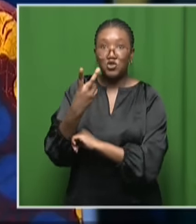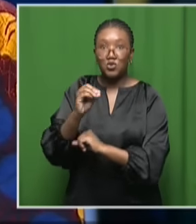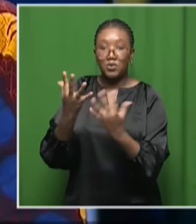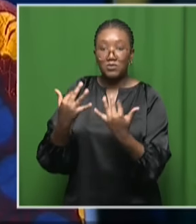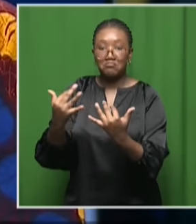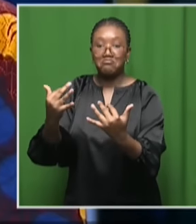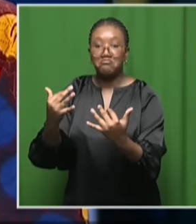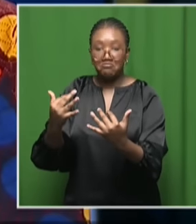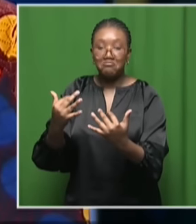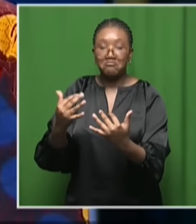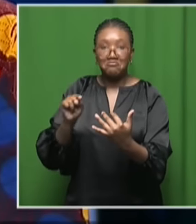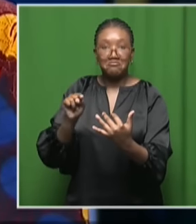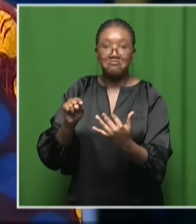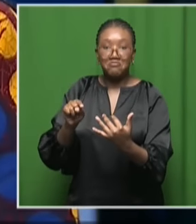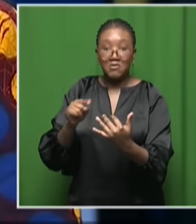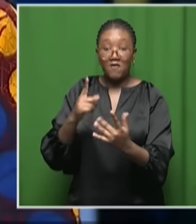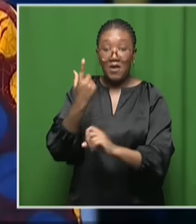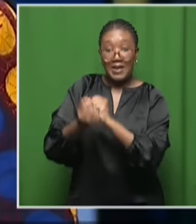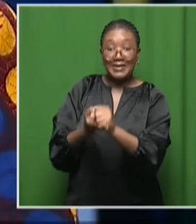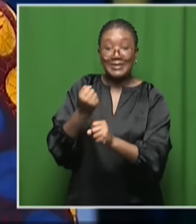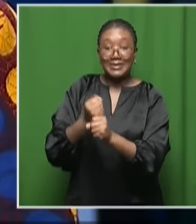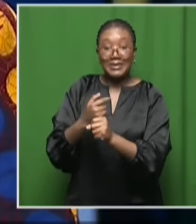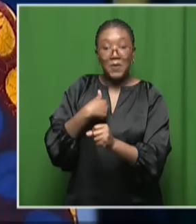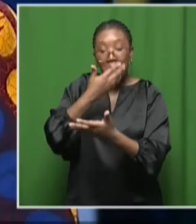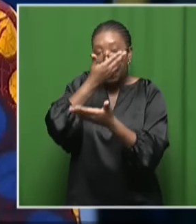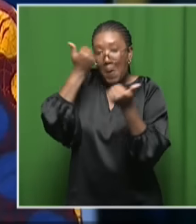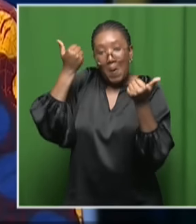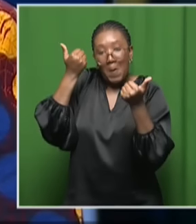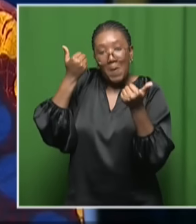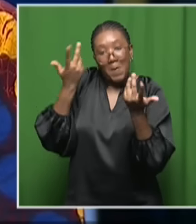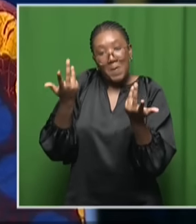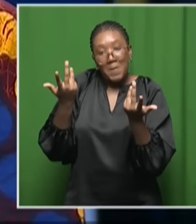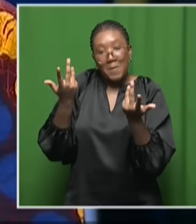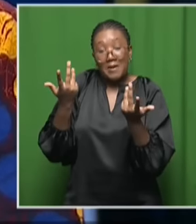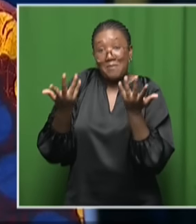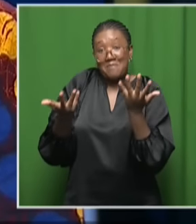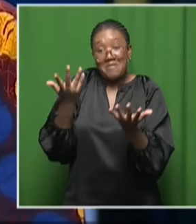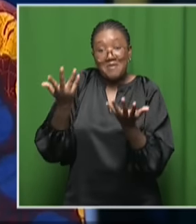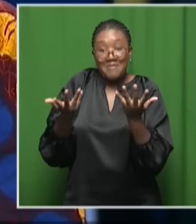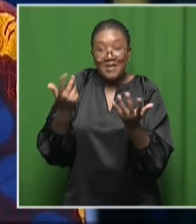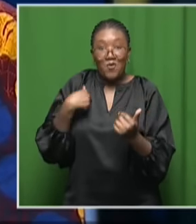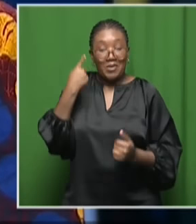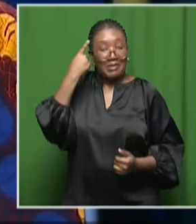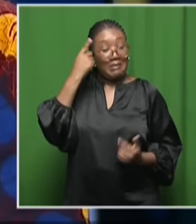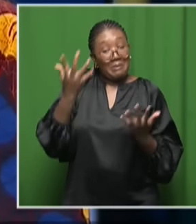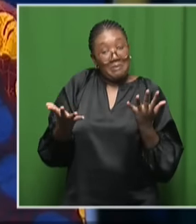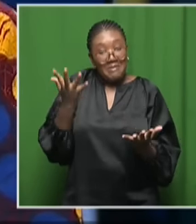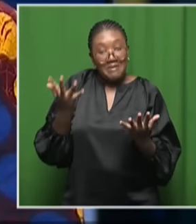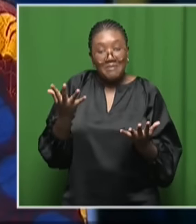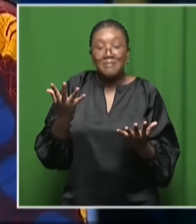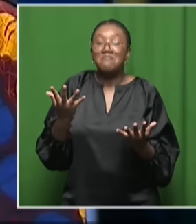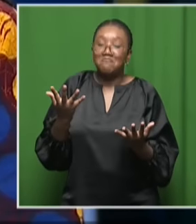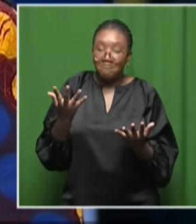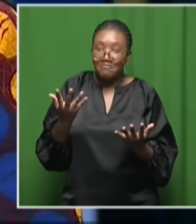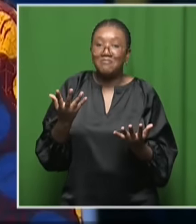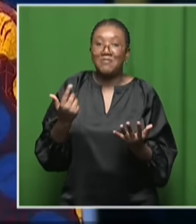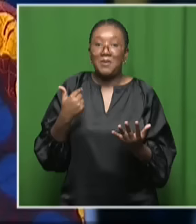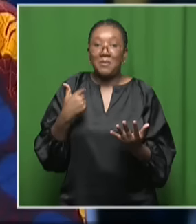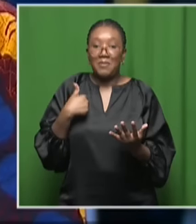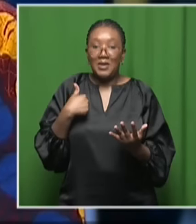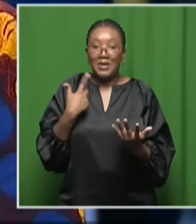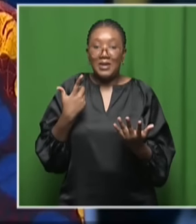going to take place in the United States. We don't yet have any indication that is what is actually going to happen. I do think it was